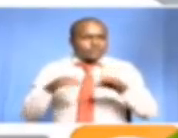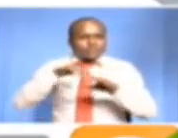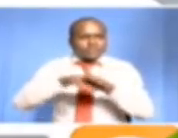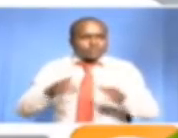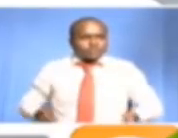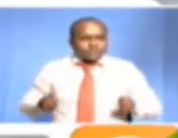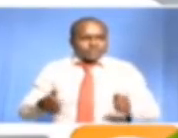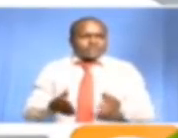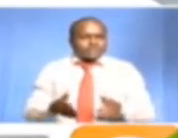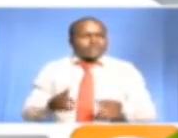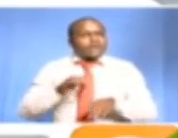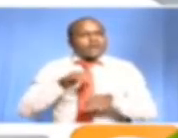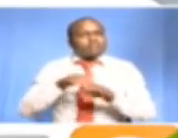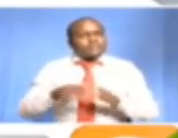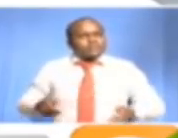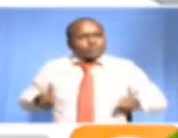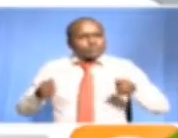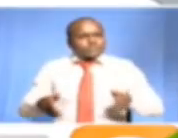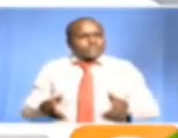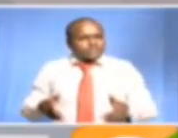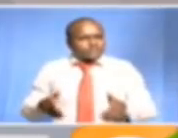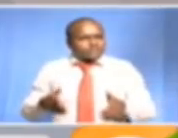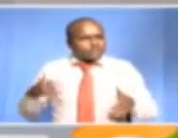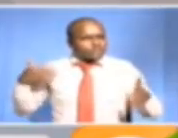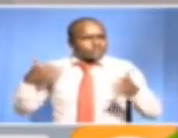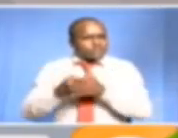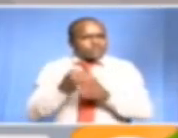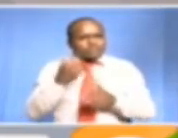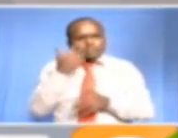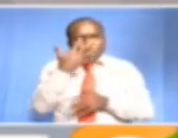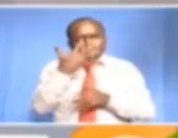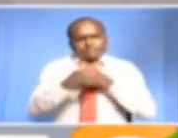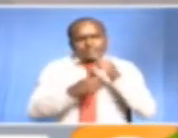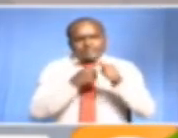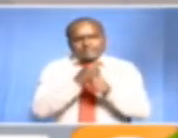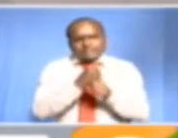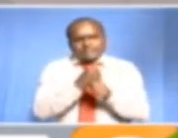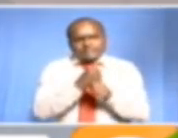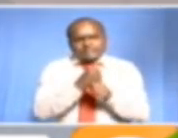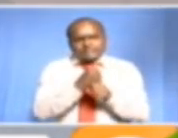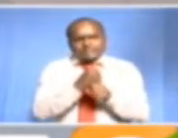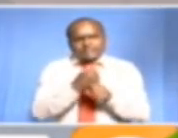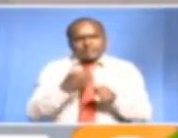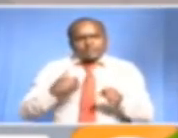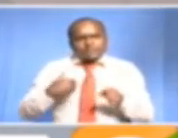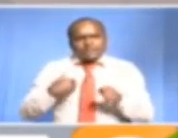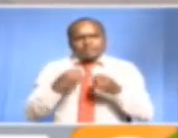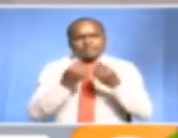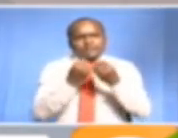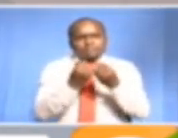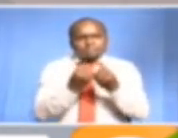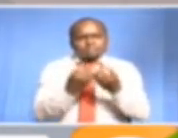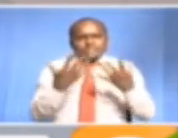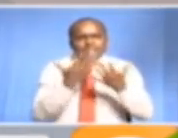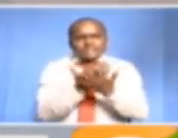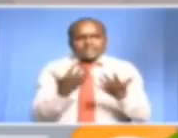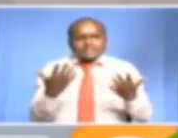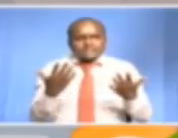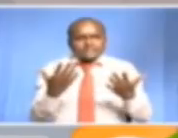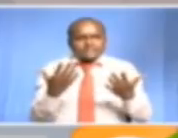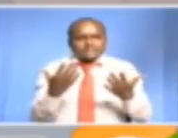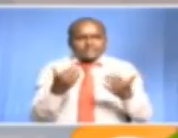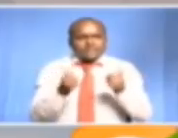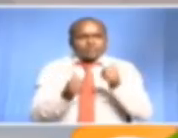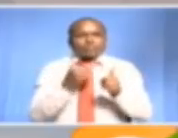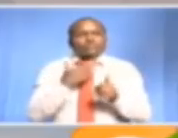actually been on this wheelchair for now for 5 years. Mm. And so, you know, there's so many things that you kind of, you know, want to